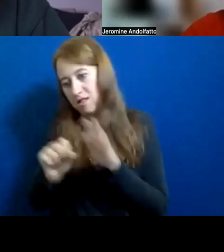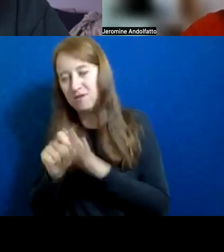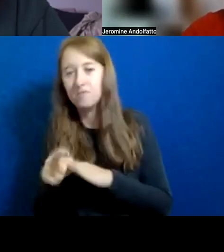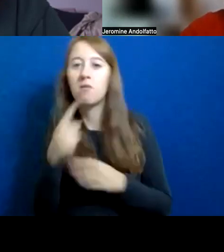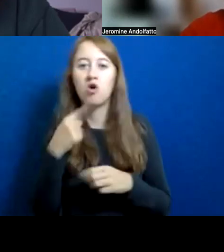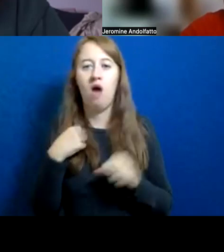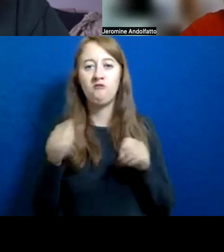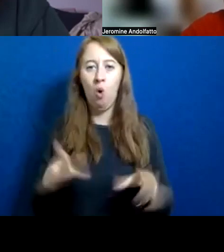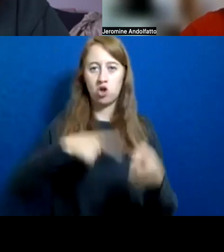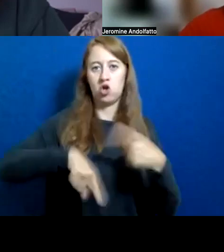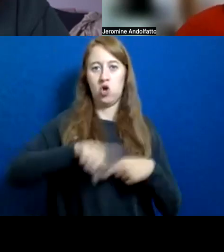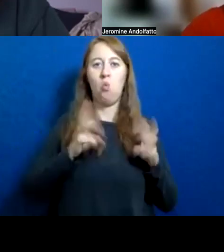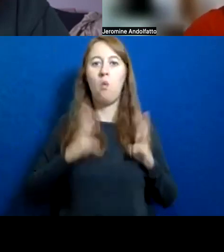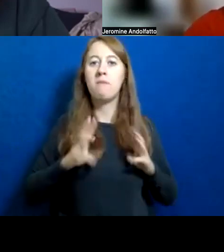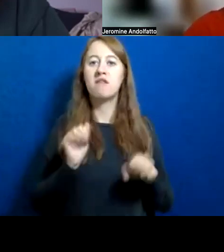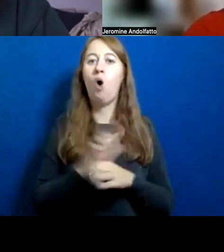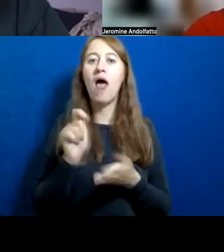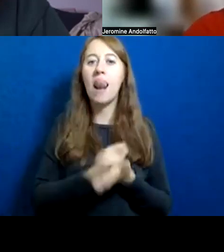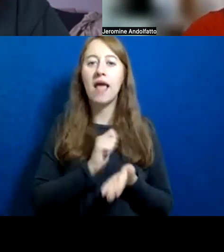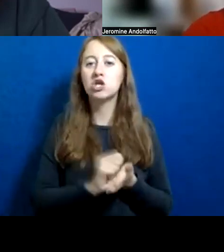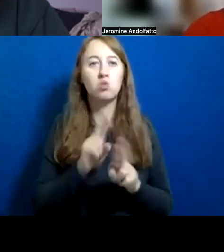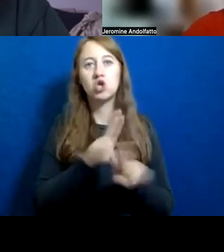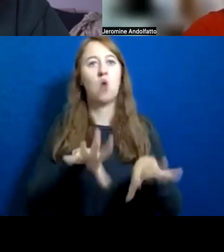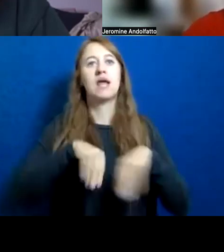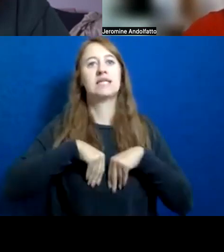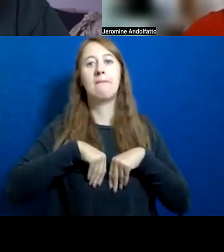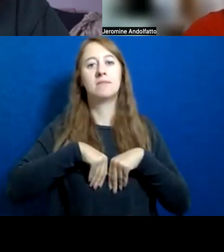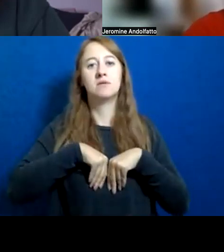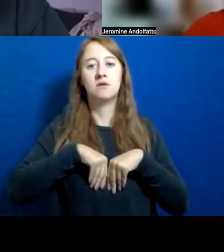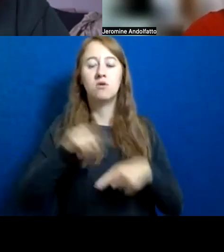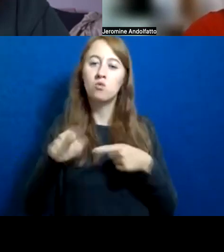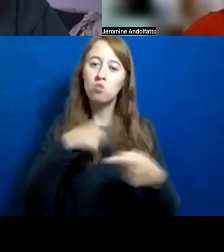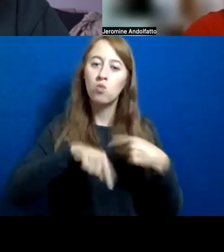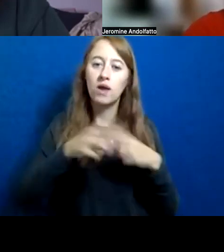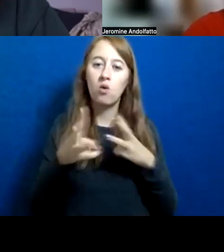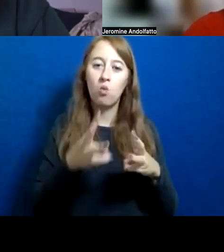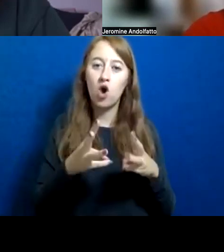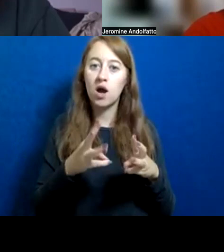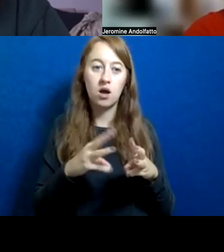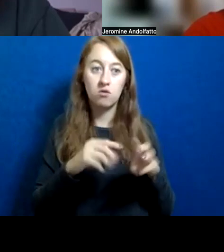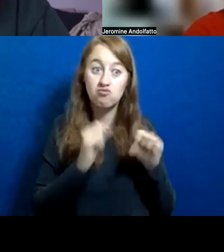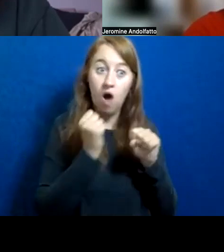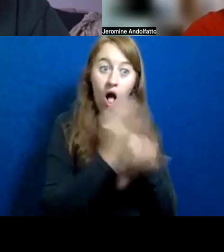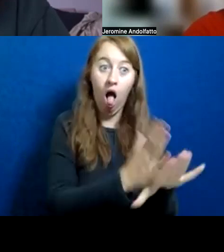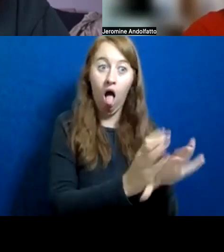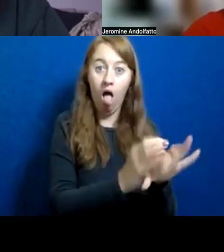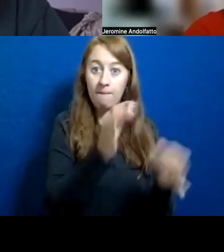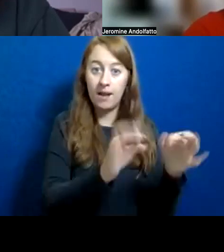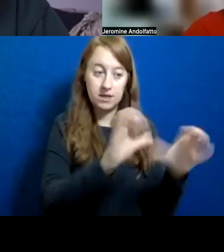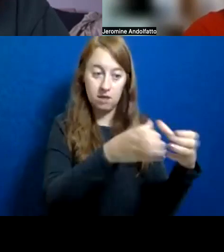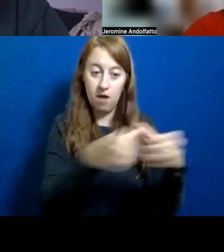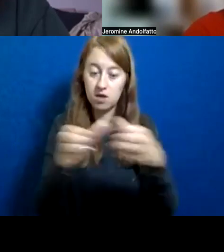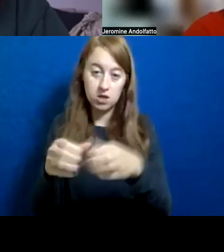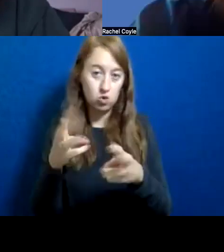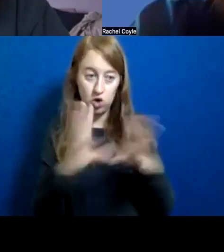in Women for Election. And we are underpinned by, we work with all parties across the political spectrum and none, but we are underpinned by the